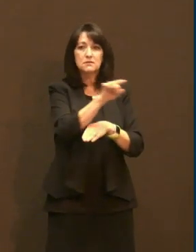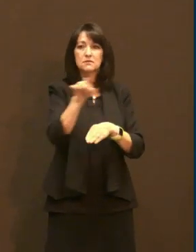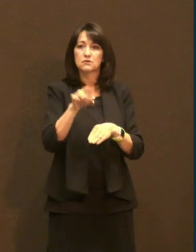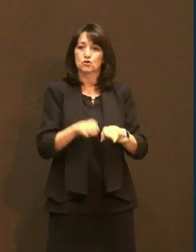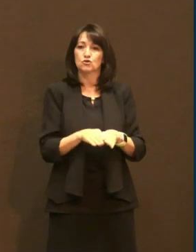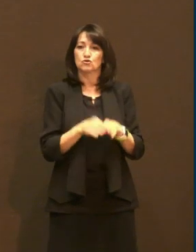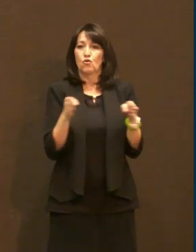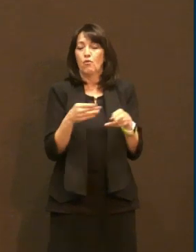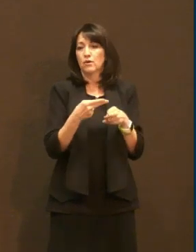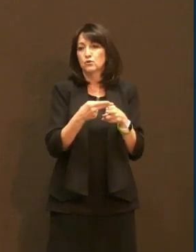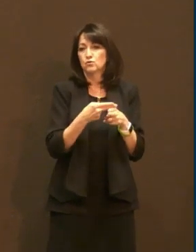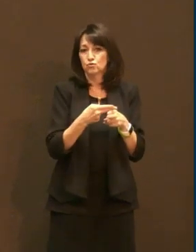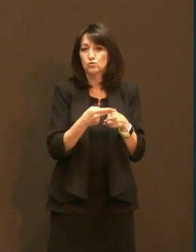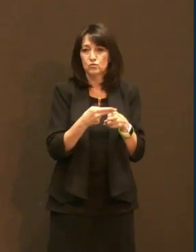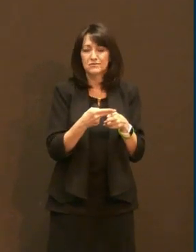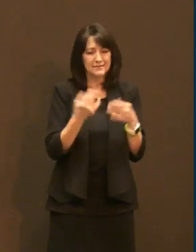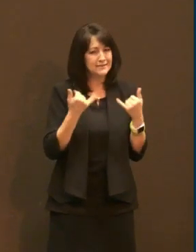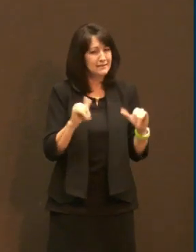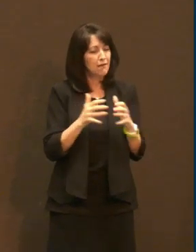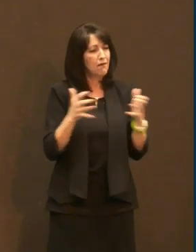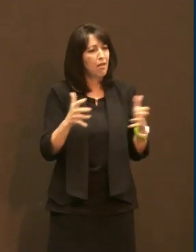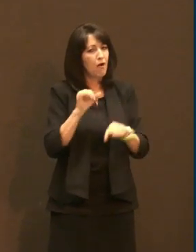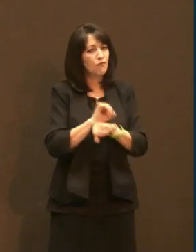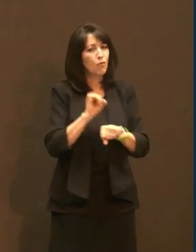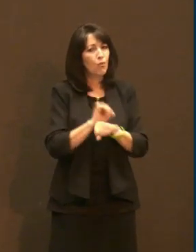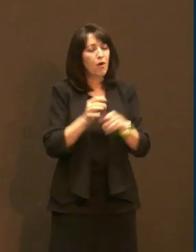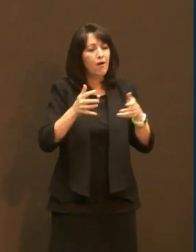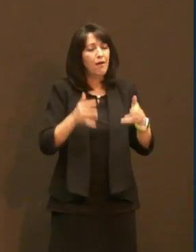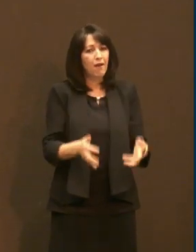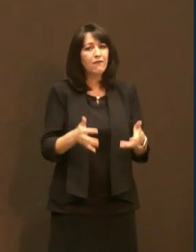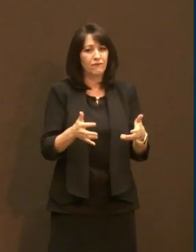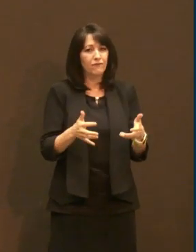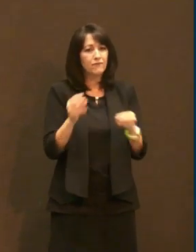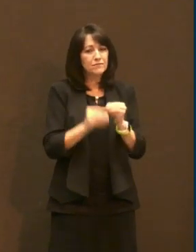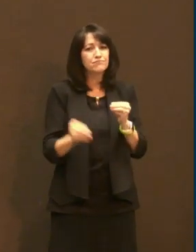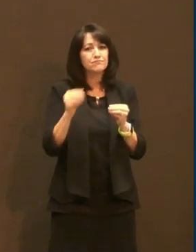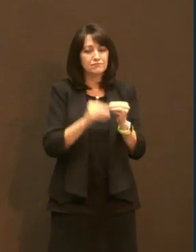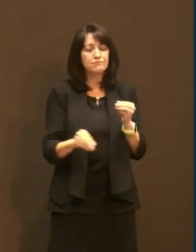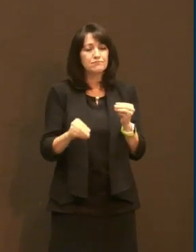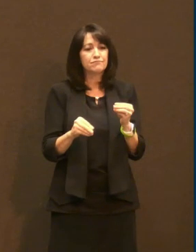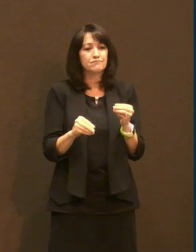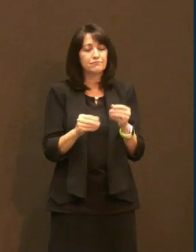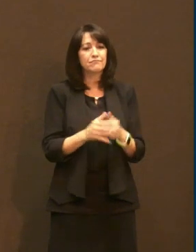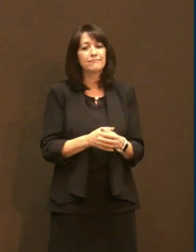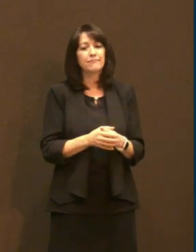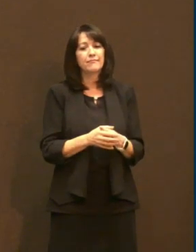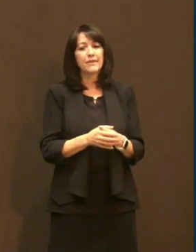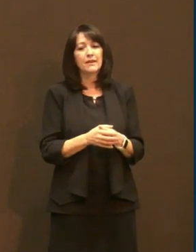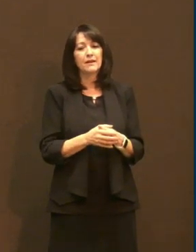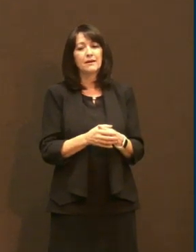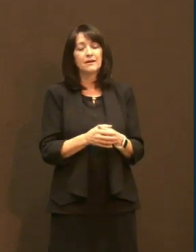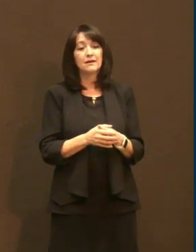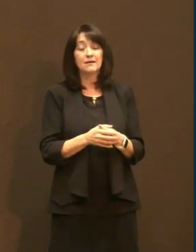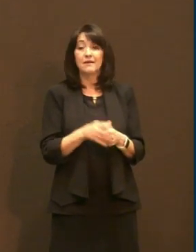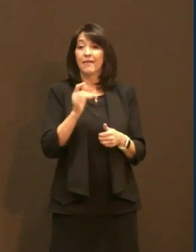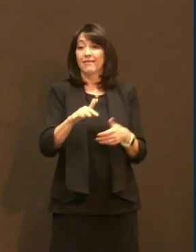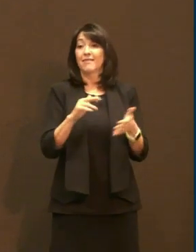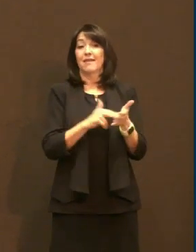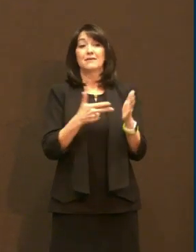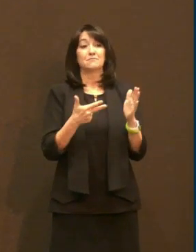work to do. But it also says, and we'll show the graphs in a minute, but it also says that our